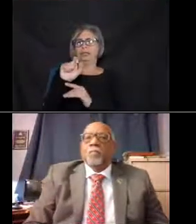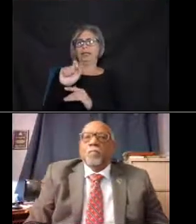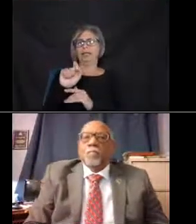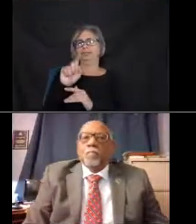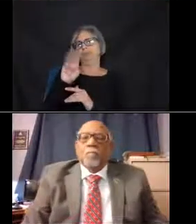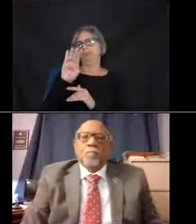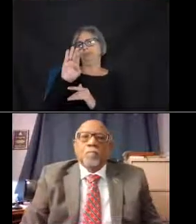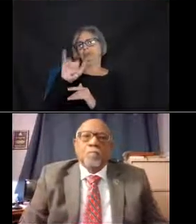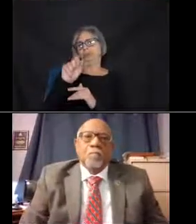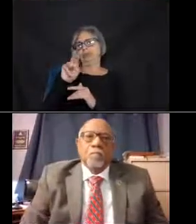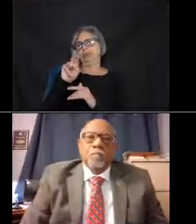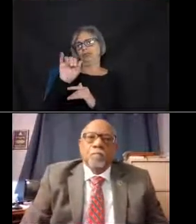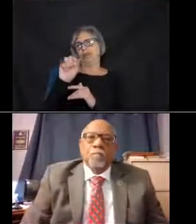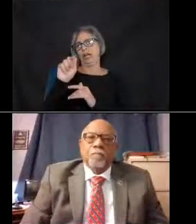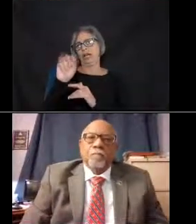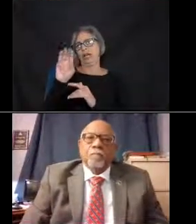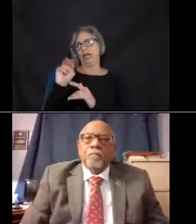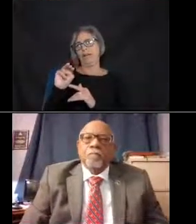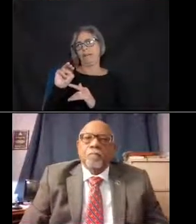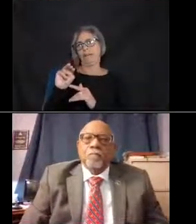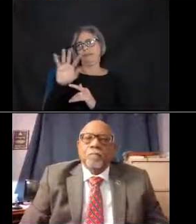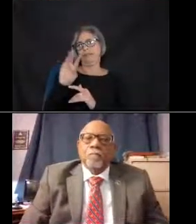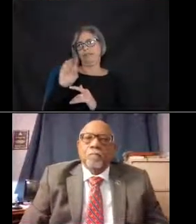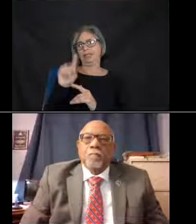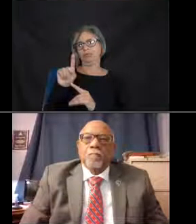chris@stephenbgrant.com, and my phone number is